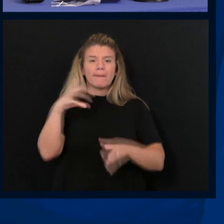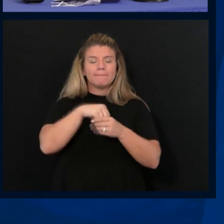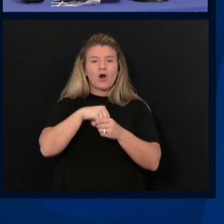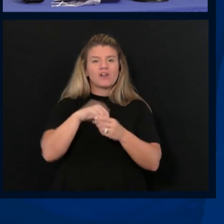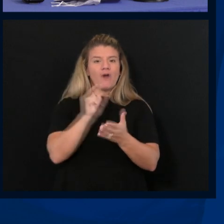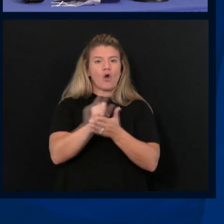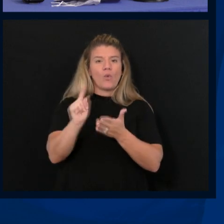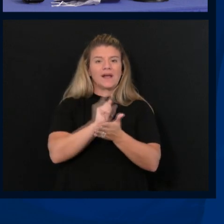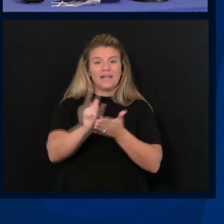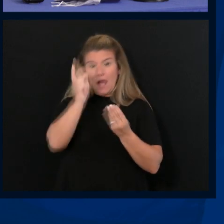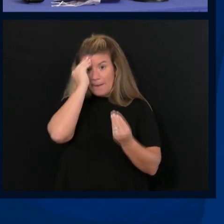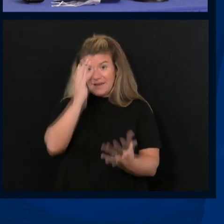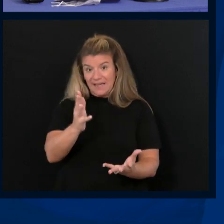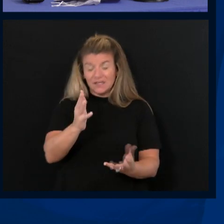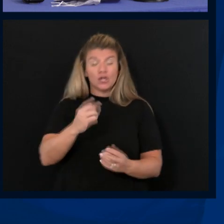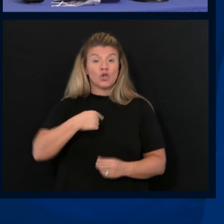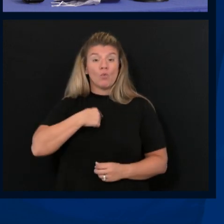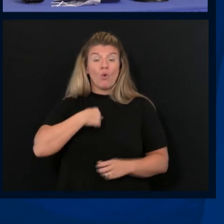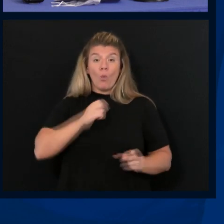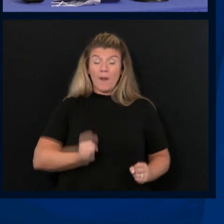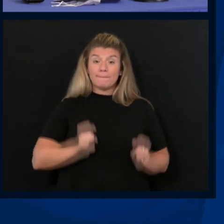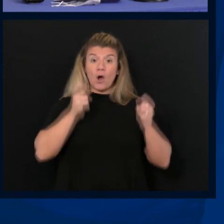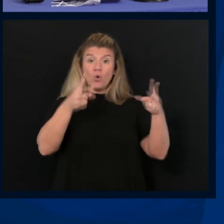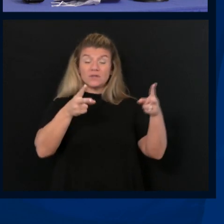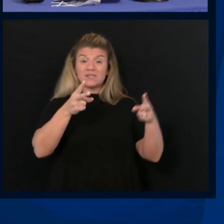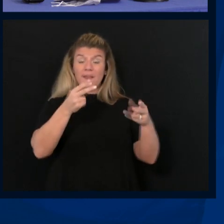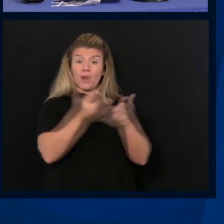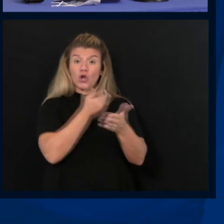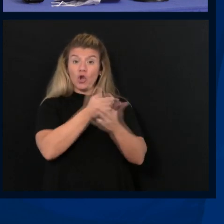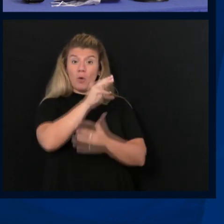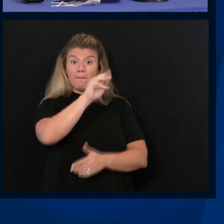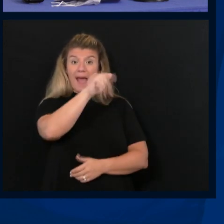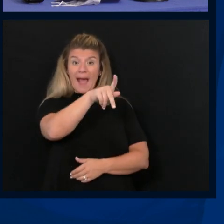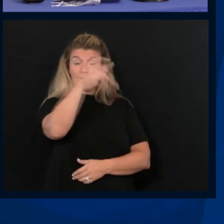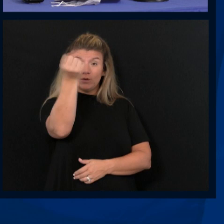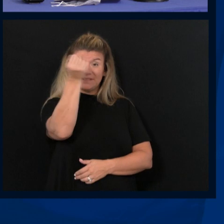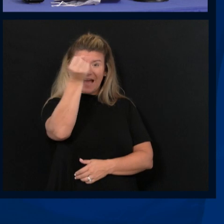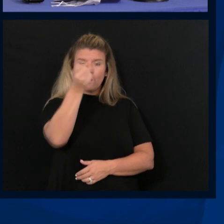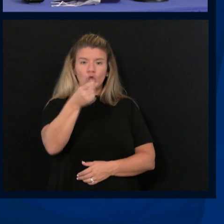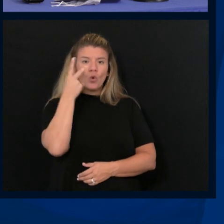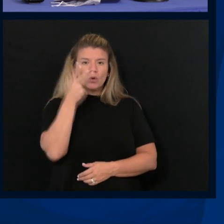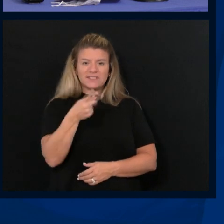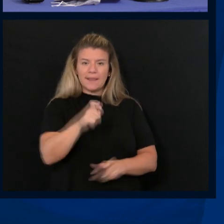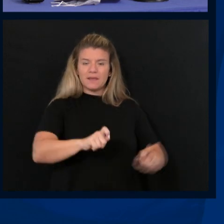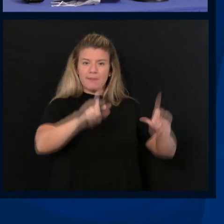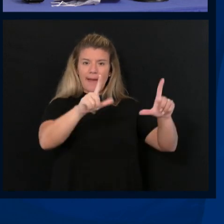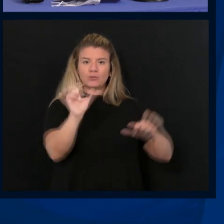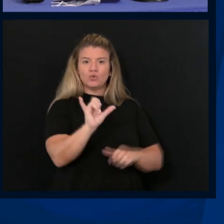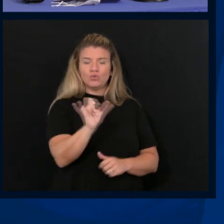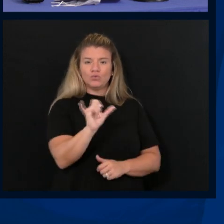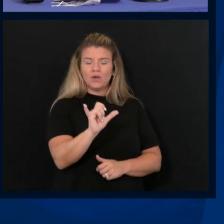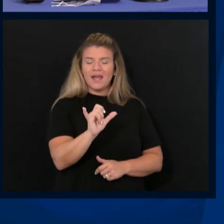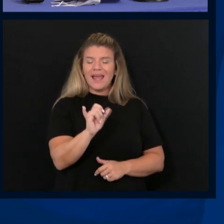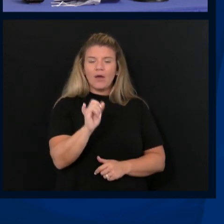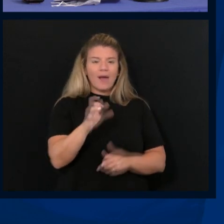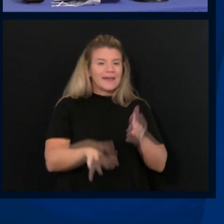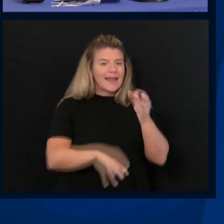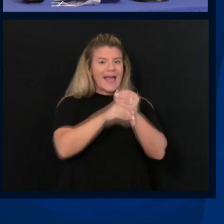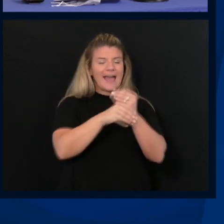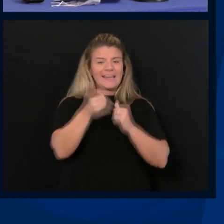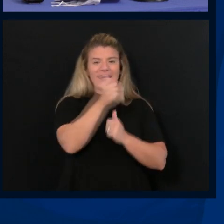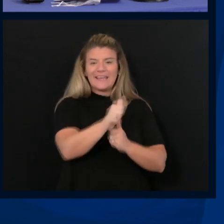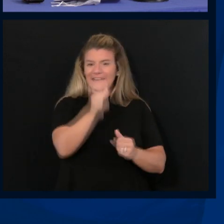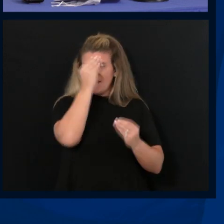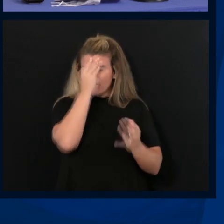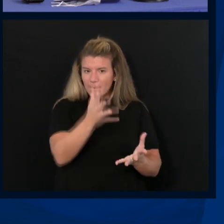weekly update. So when we post the map each Saturday, this will go along with it, along with any specific updates from